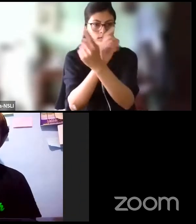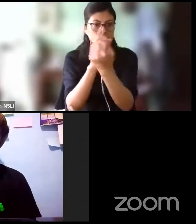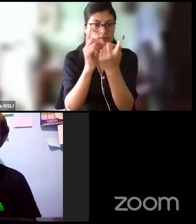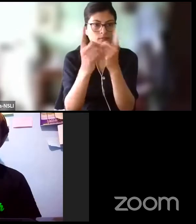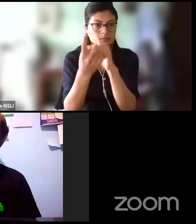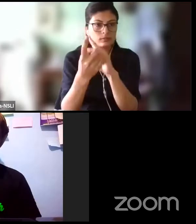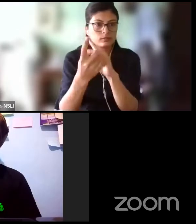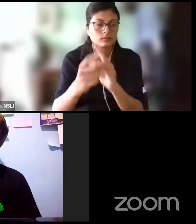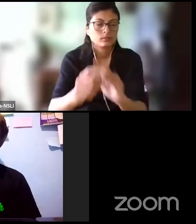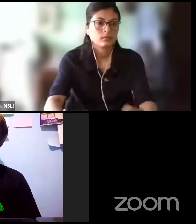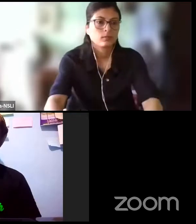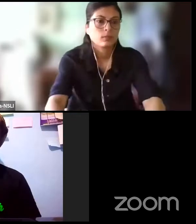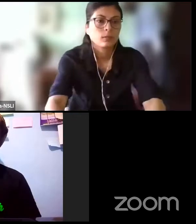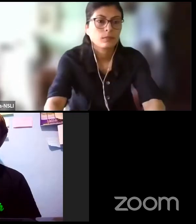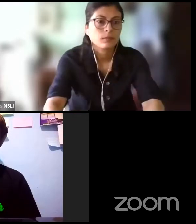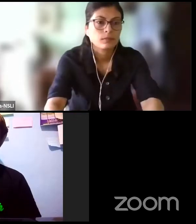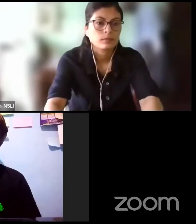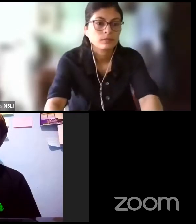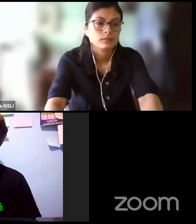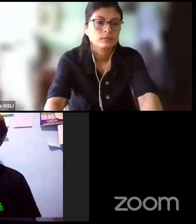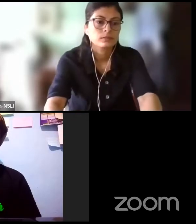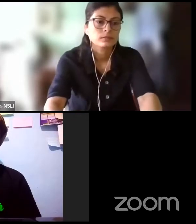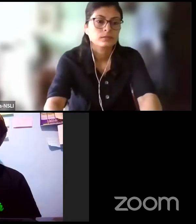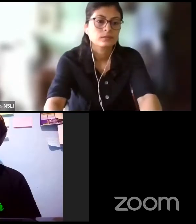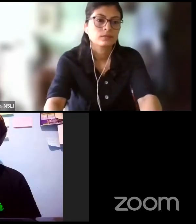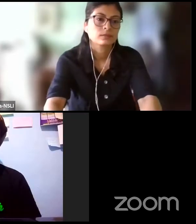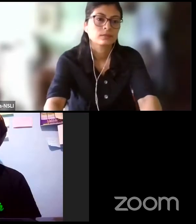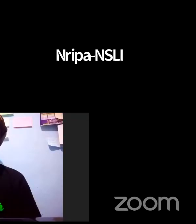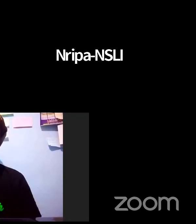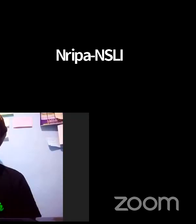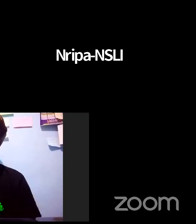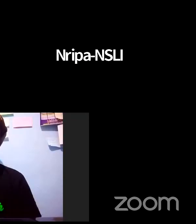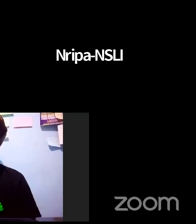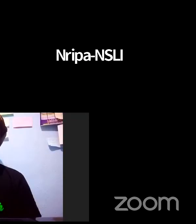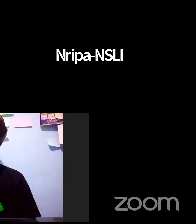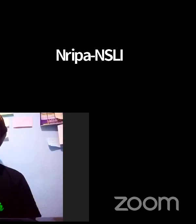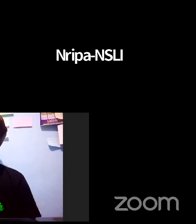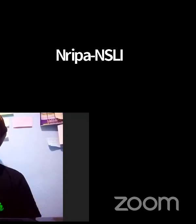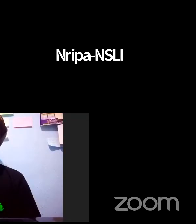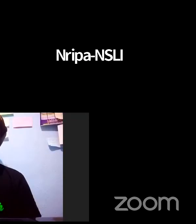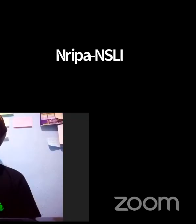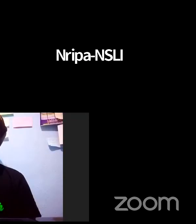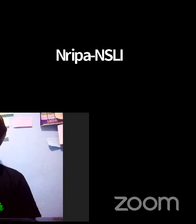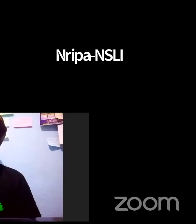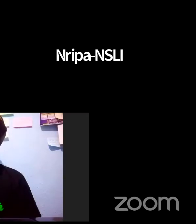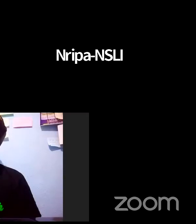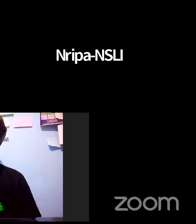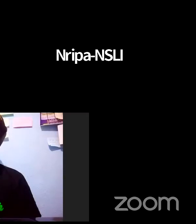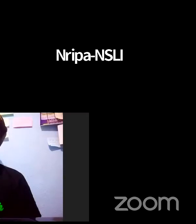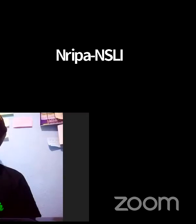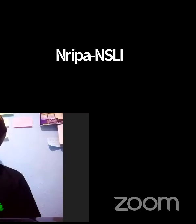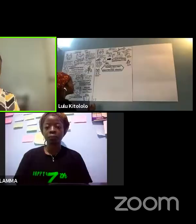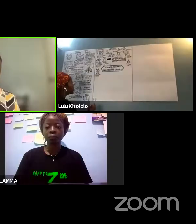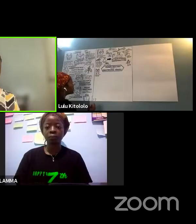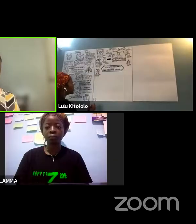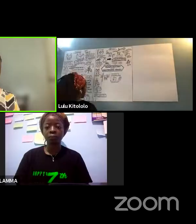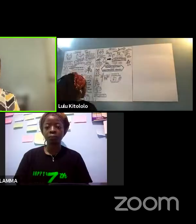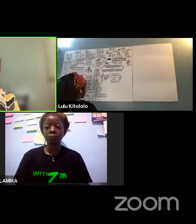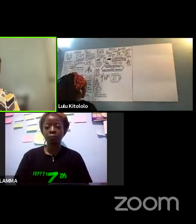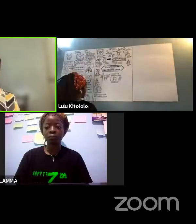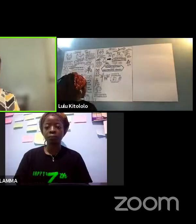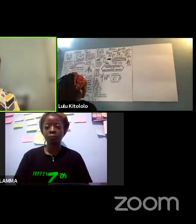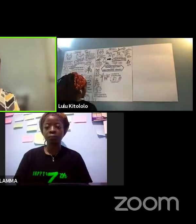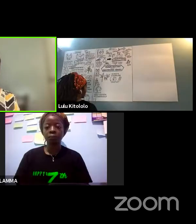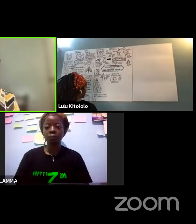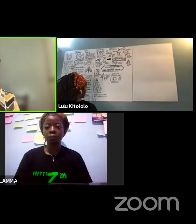RedRoot would have been undertaking work in the SVG, as you mentioned. But in your experience, what have been just some of the key challenges in